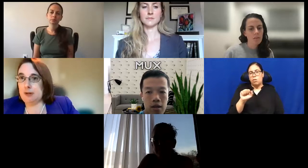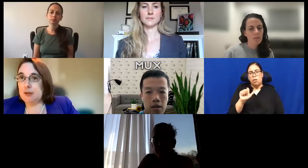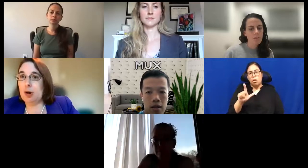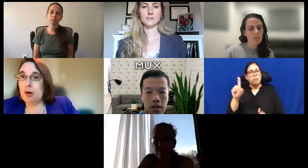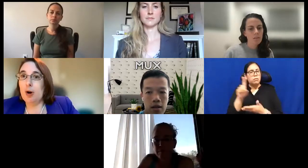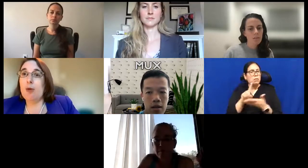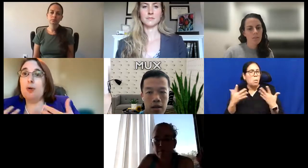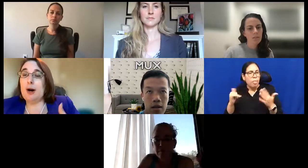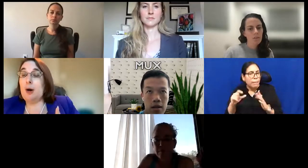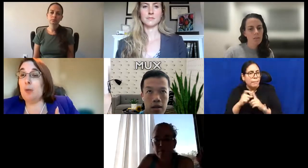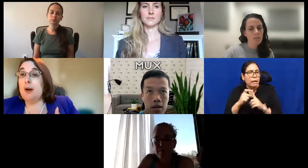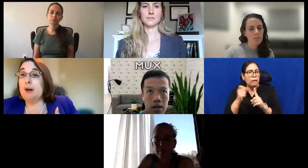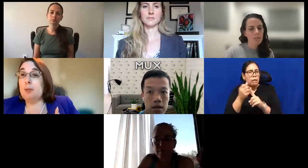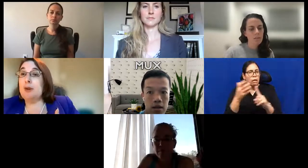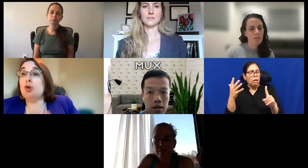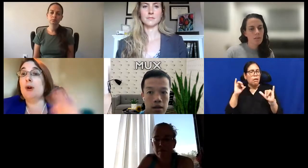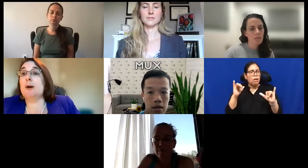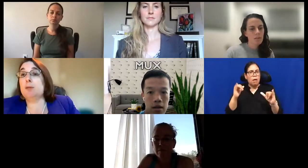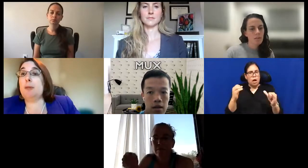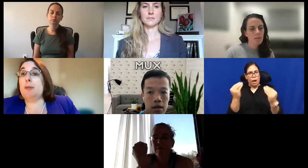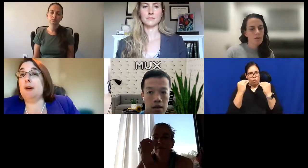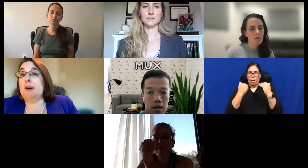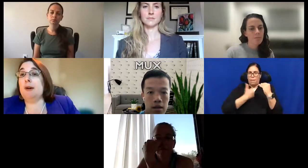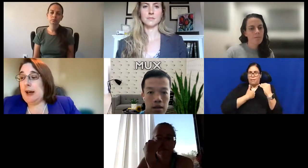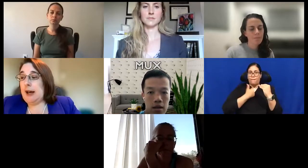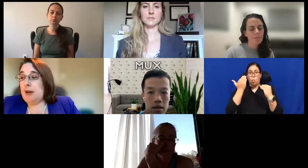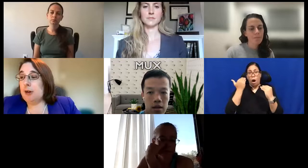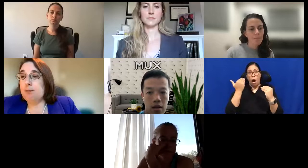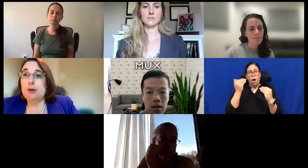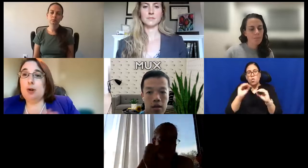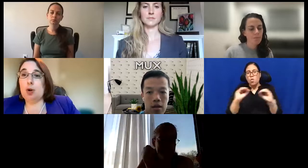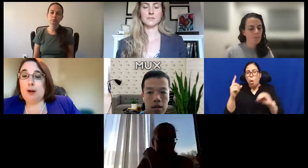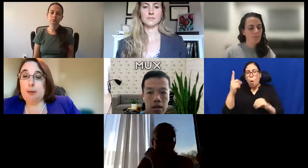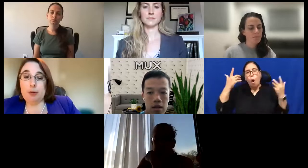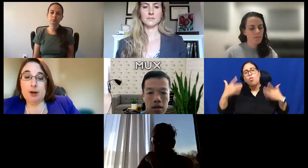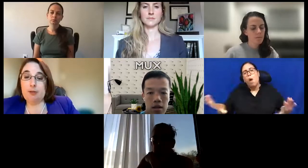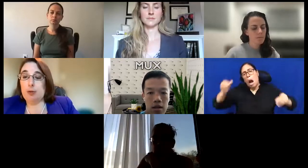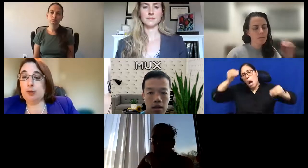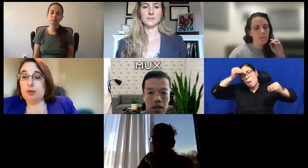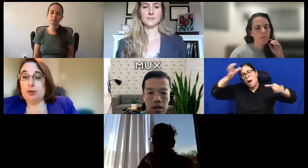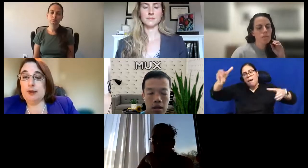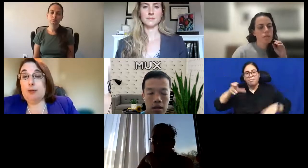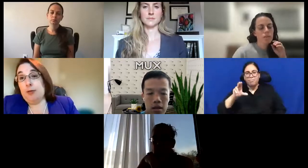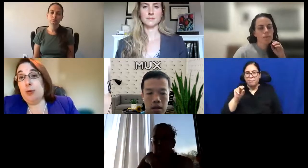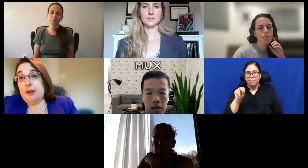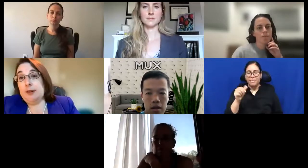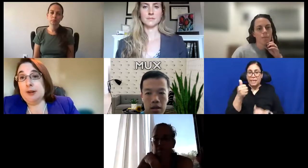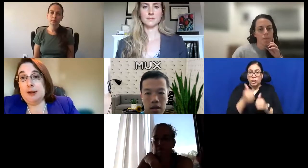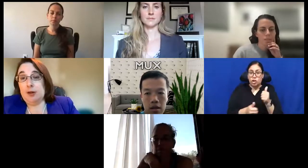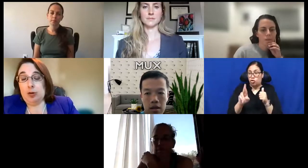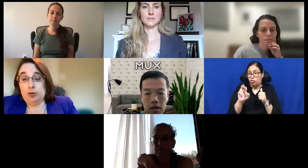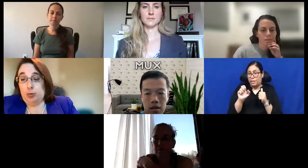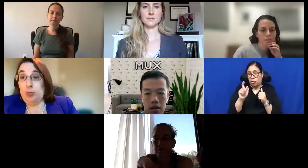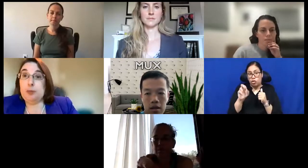educating myself for that way, because no one comes prepared. I haven't, I write in my book, every realtor that the few I did